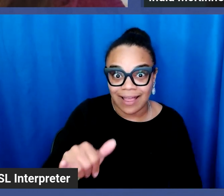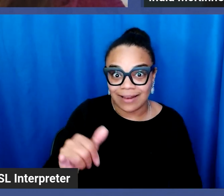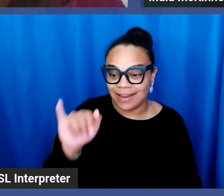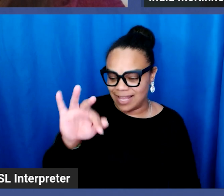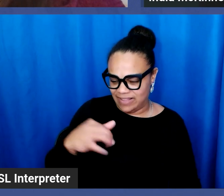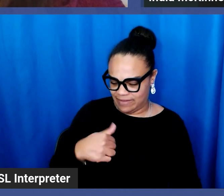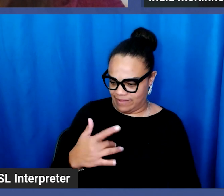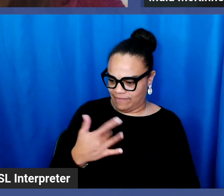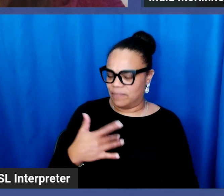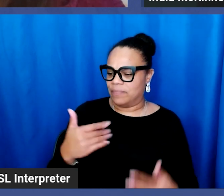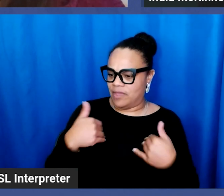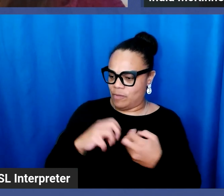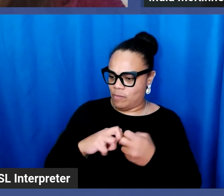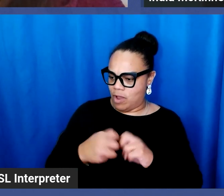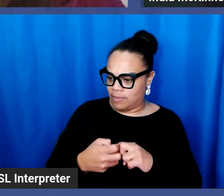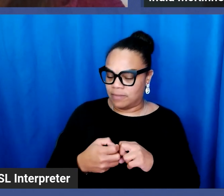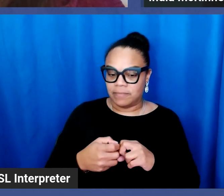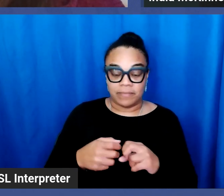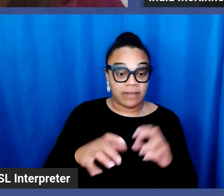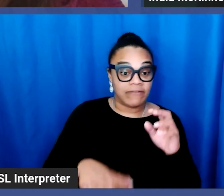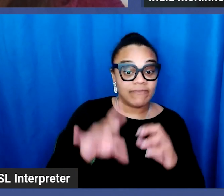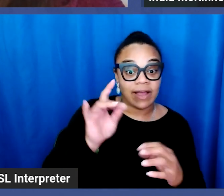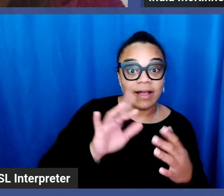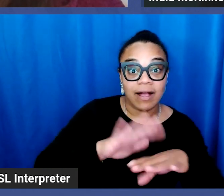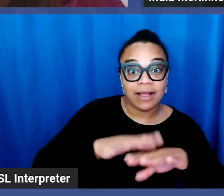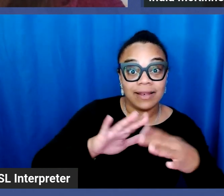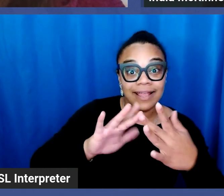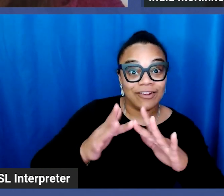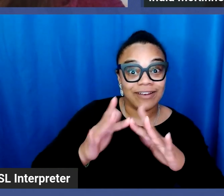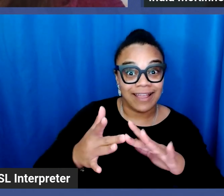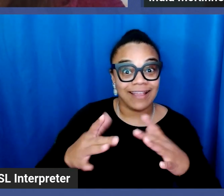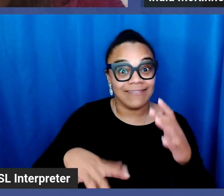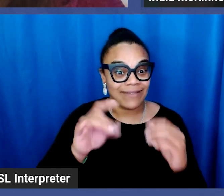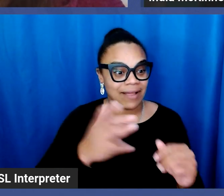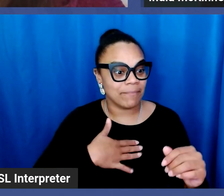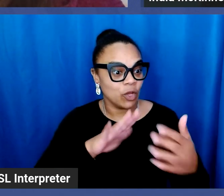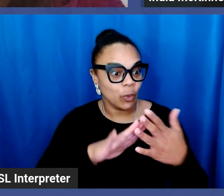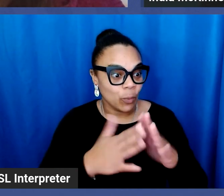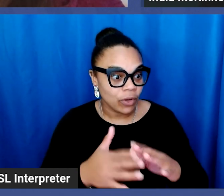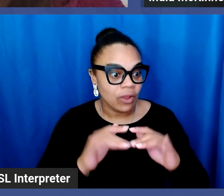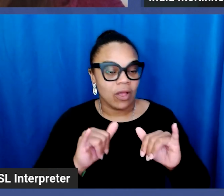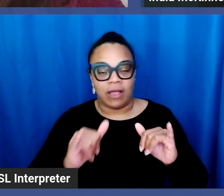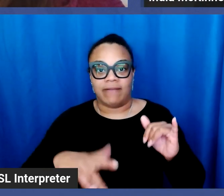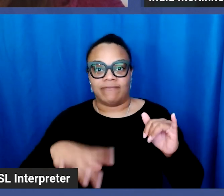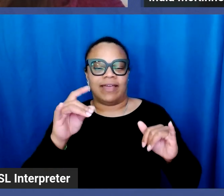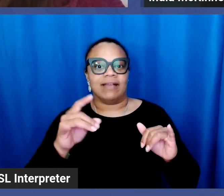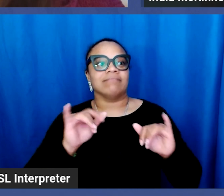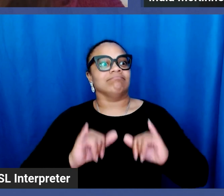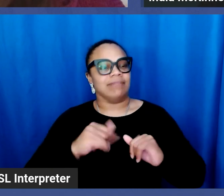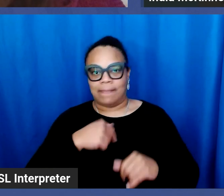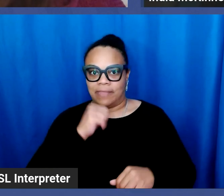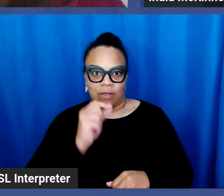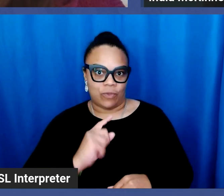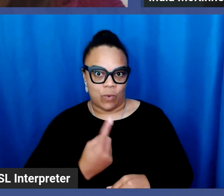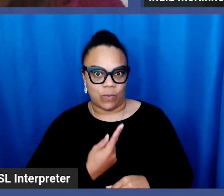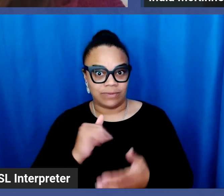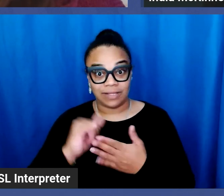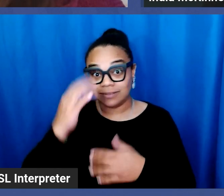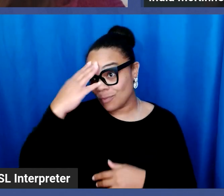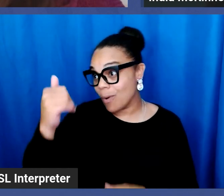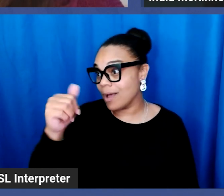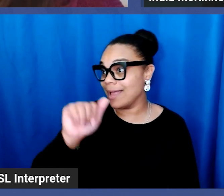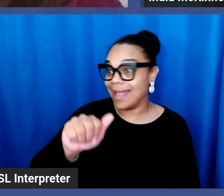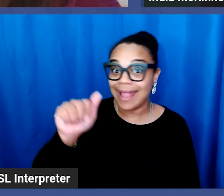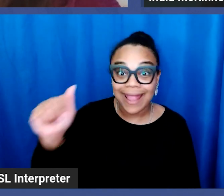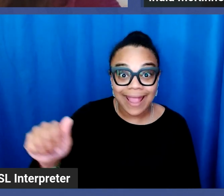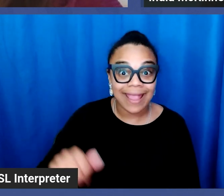I'm not alone in having my problem. I can find community, and I can find, that's why AA and support groups and all of those other things